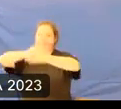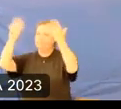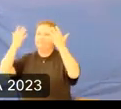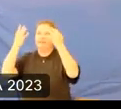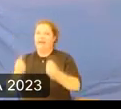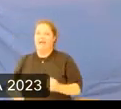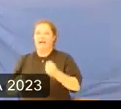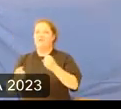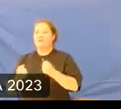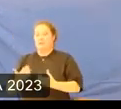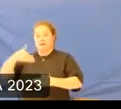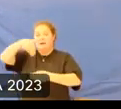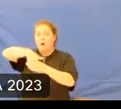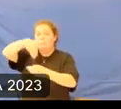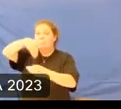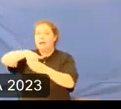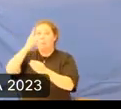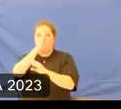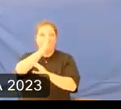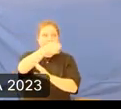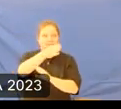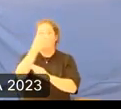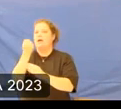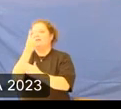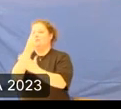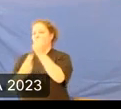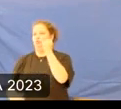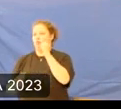the action coding, we have the words and their